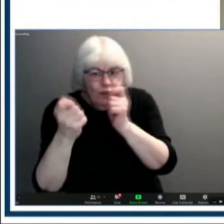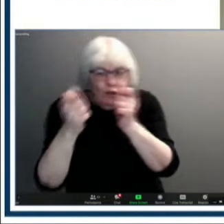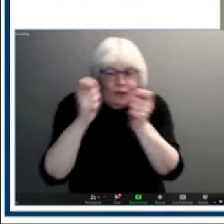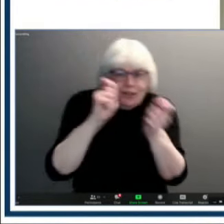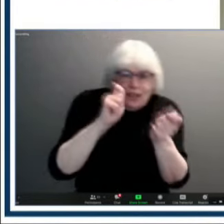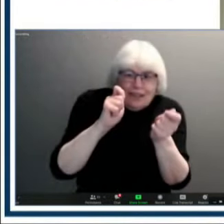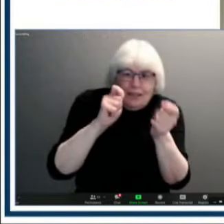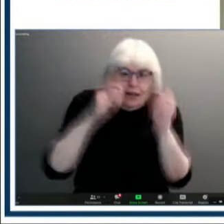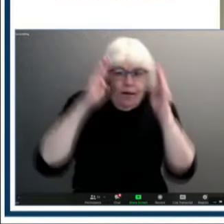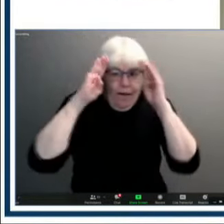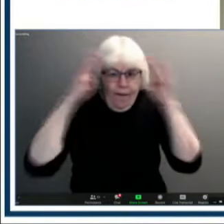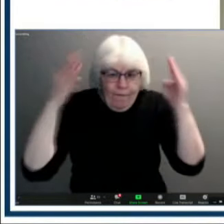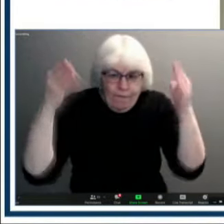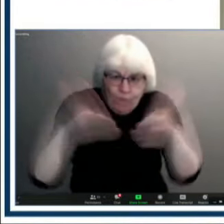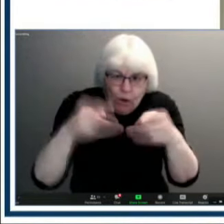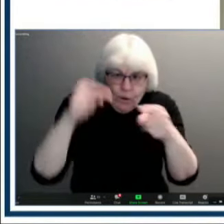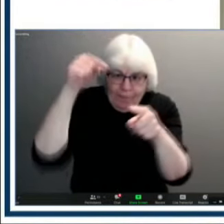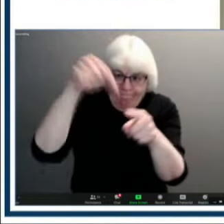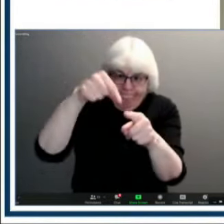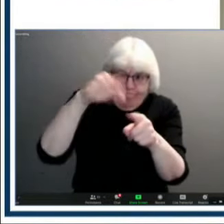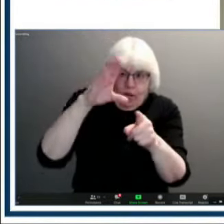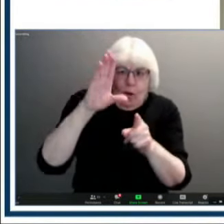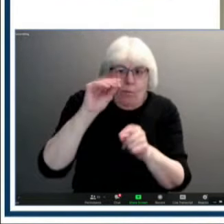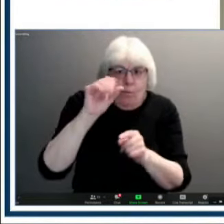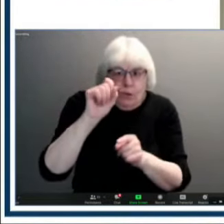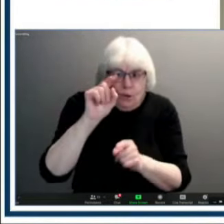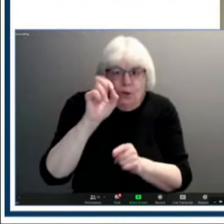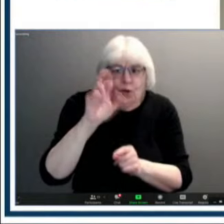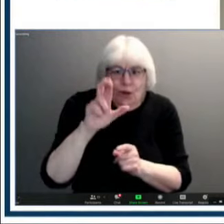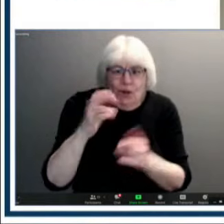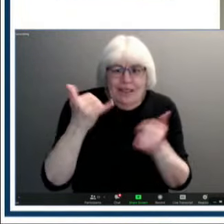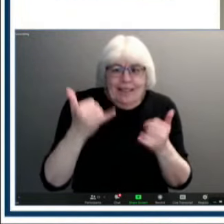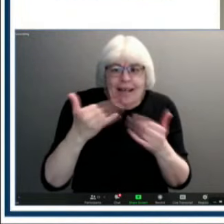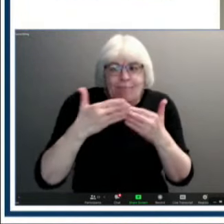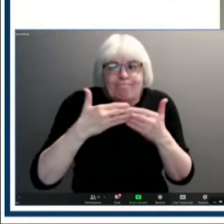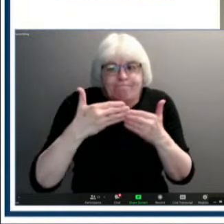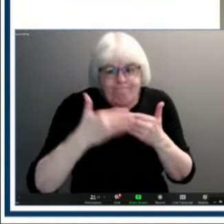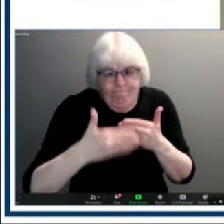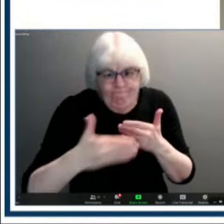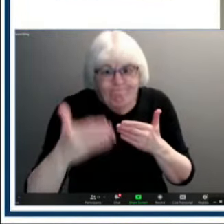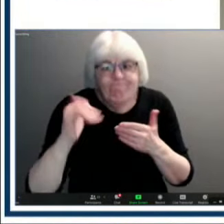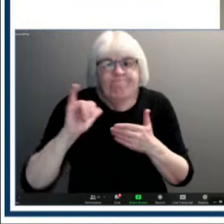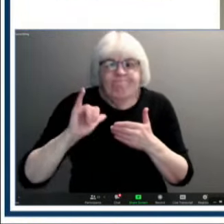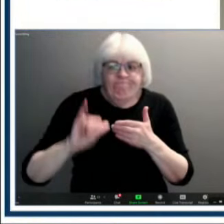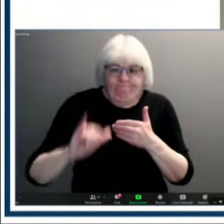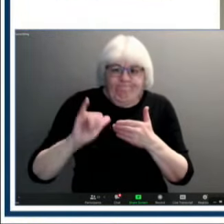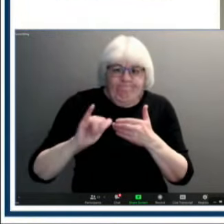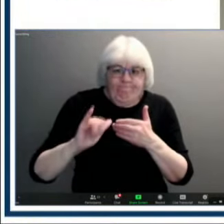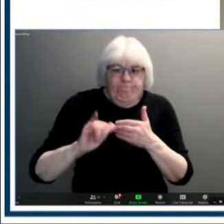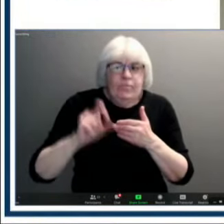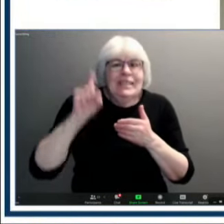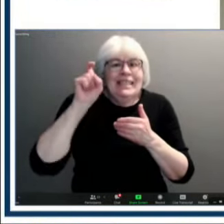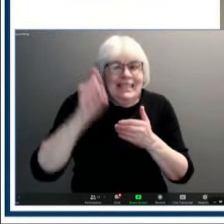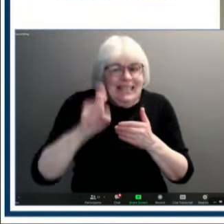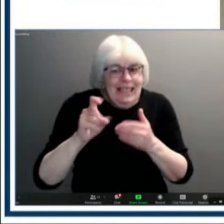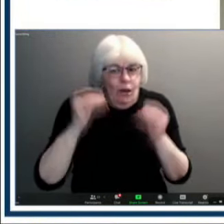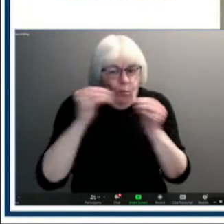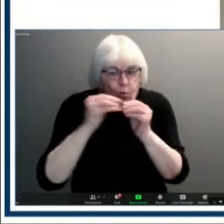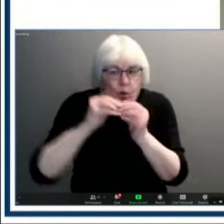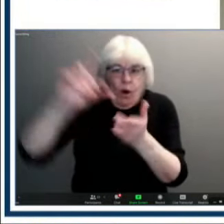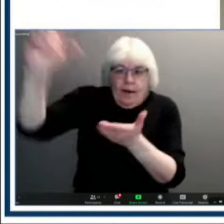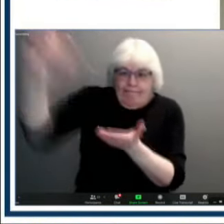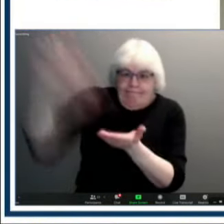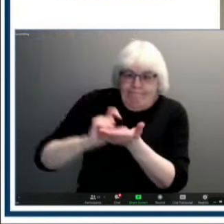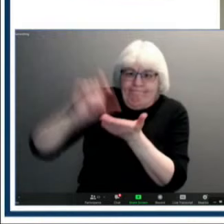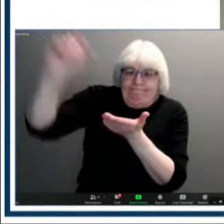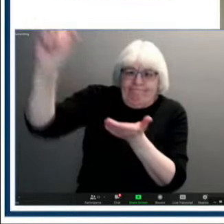But moving forward, we clearly know that we need to get more vaccine, and as we will build capacity